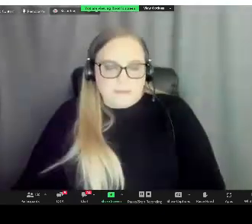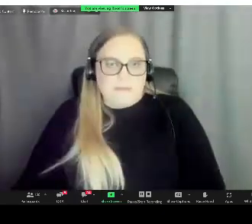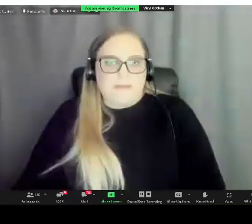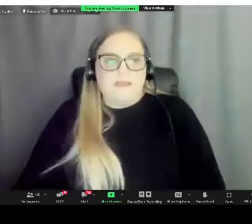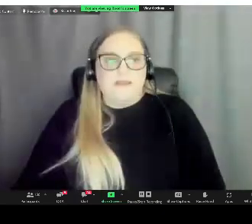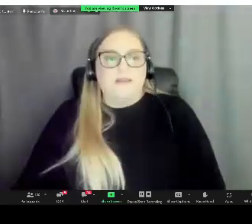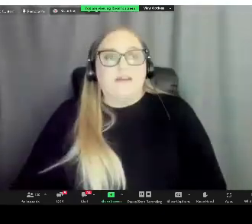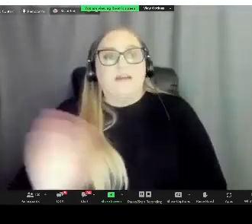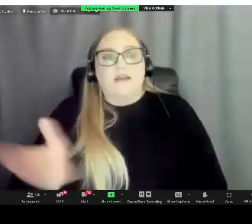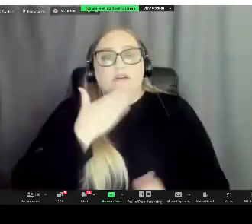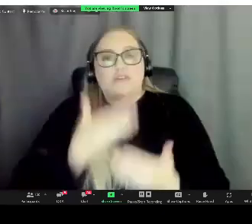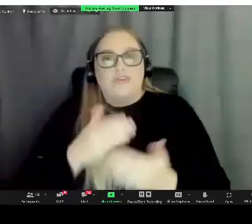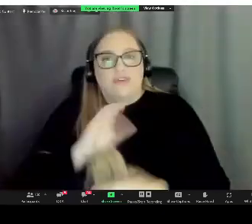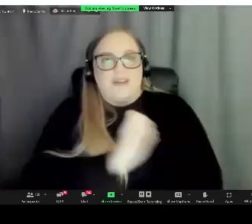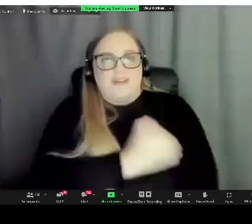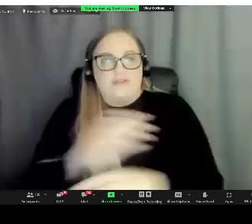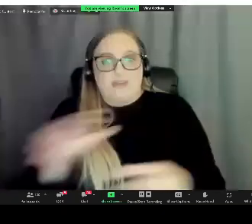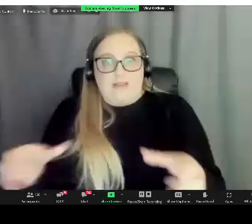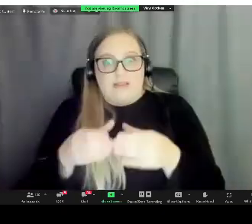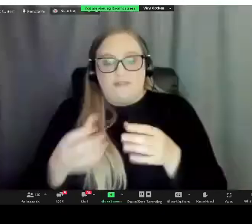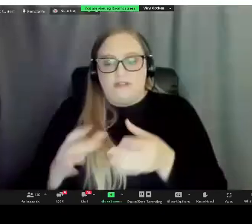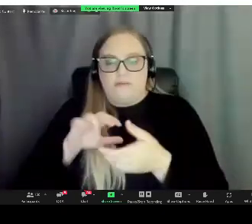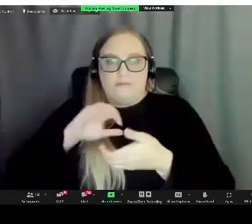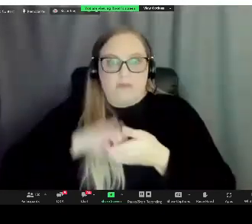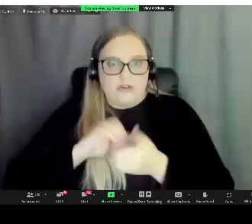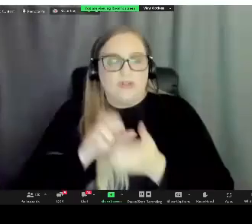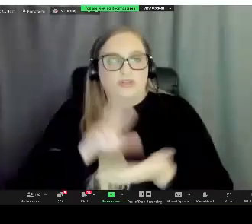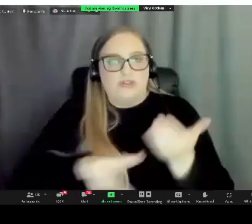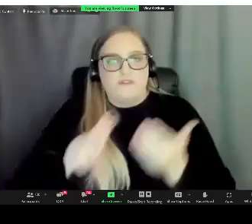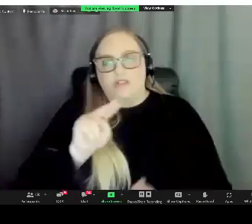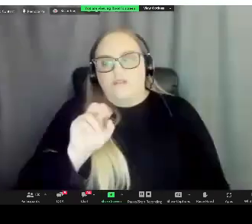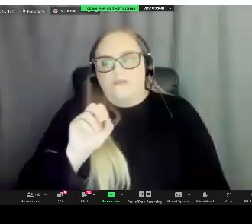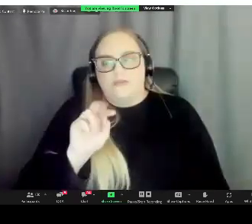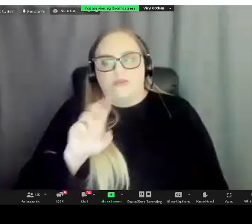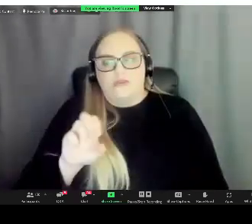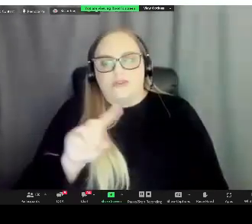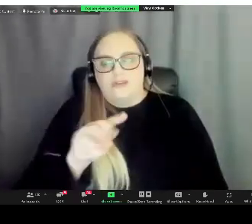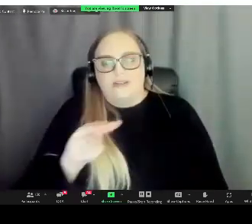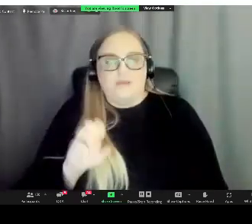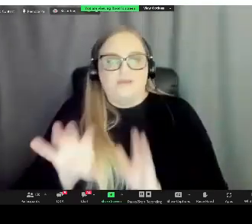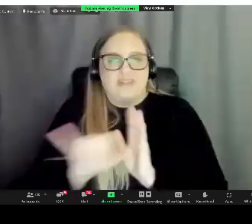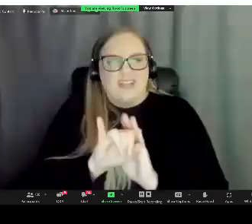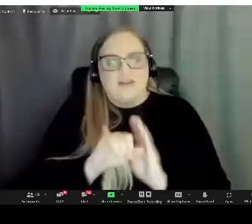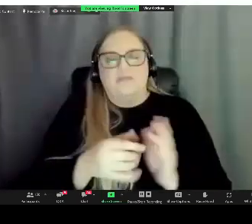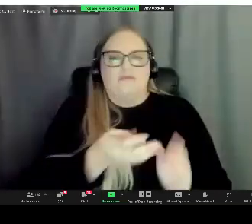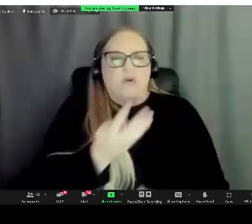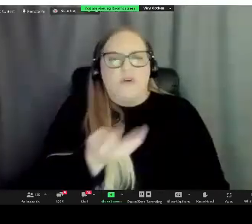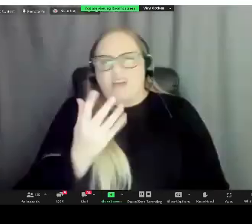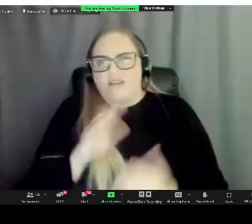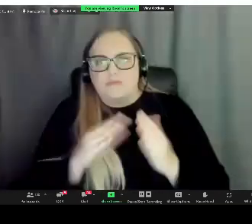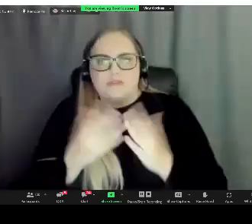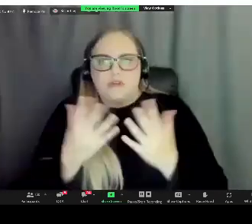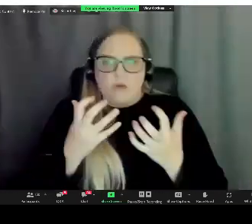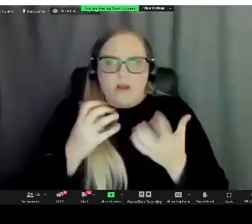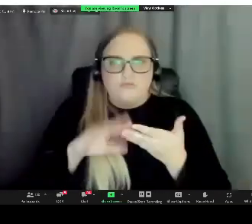Good Energy Collective is partnering with University of Notre Dame to help identify 4 to 5 communities interested in learning about the benefits and challenges